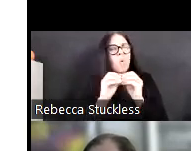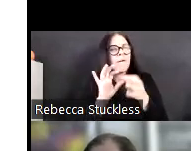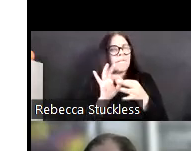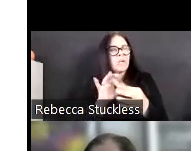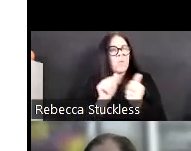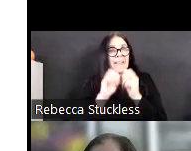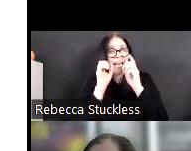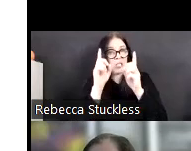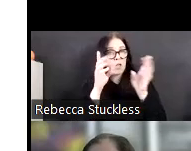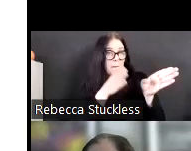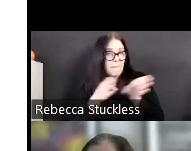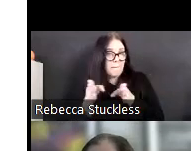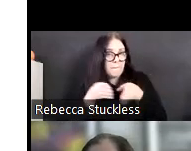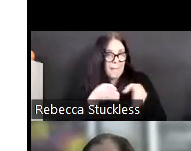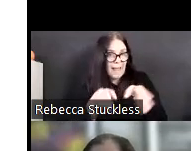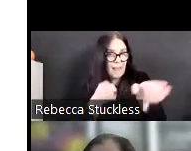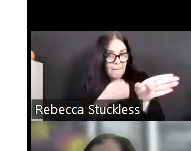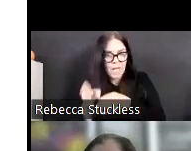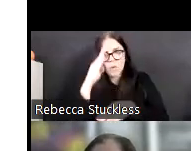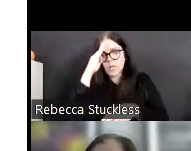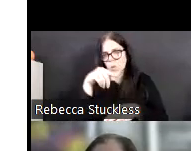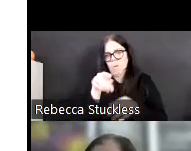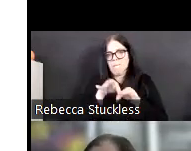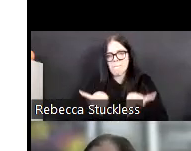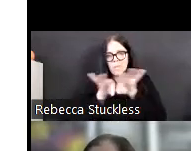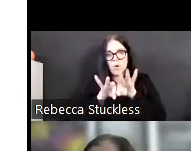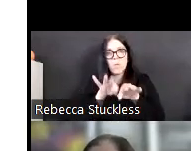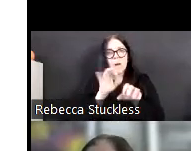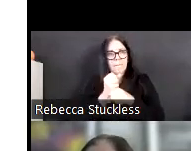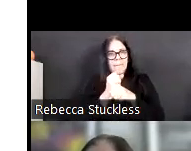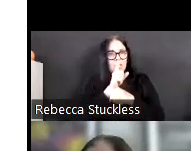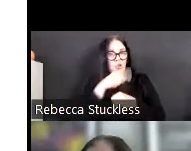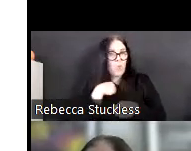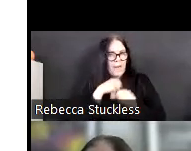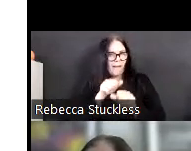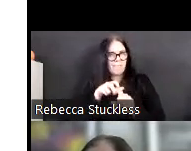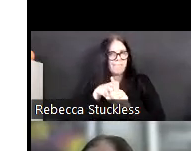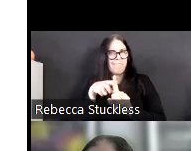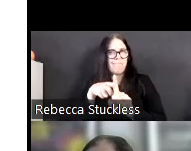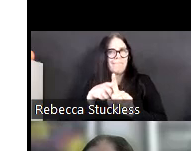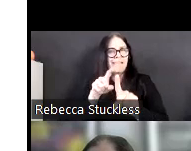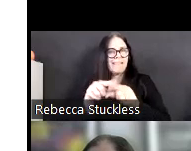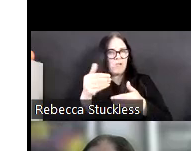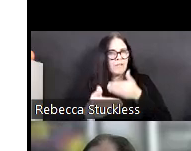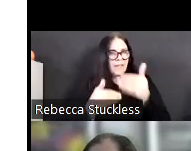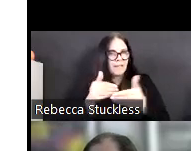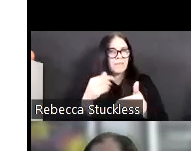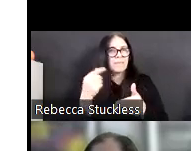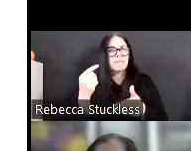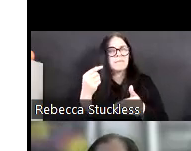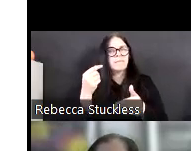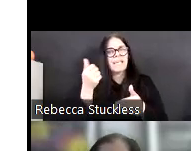pathway planning that we know is so important, so that we can capture all of the various steps someone is going to look